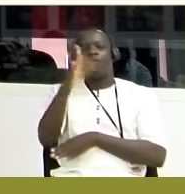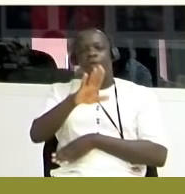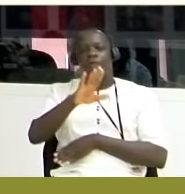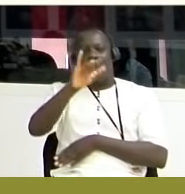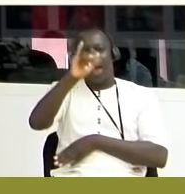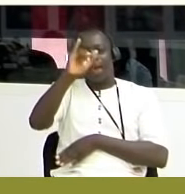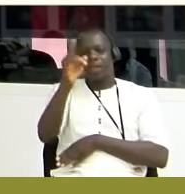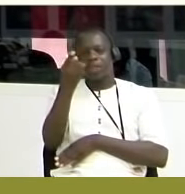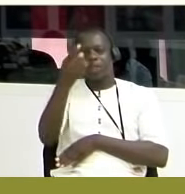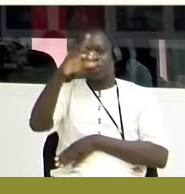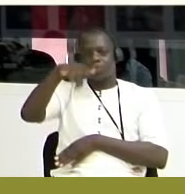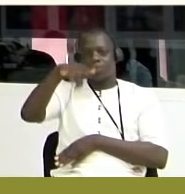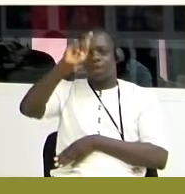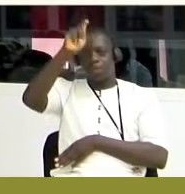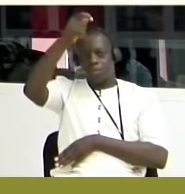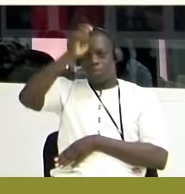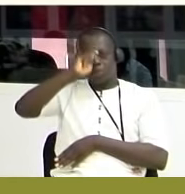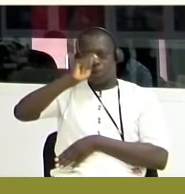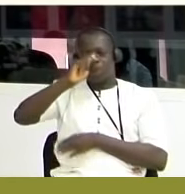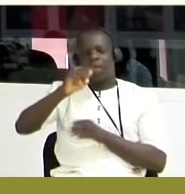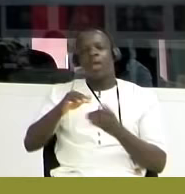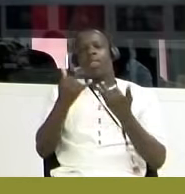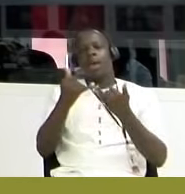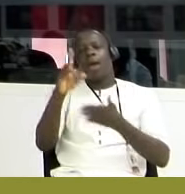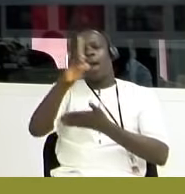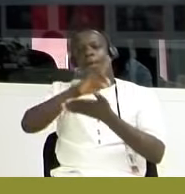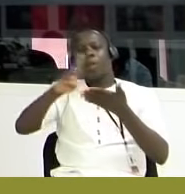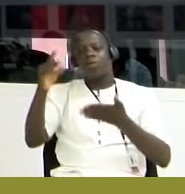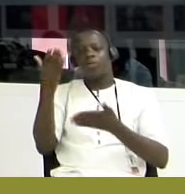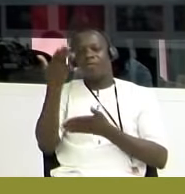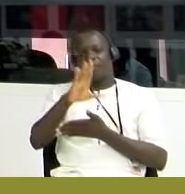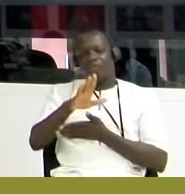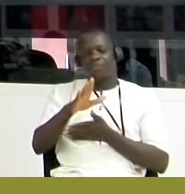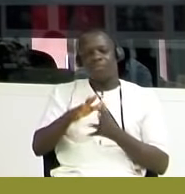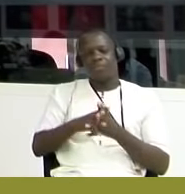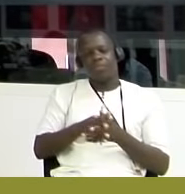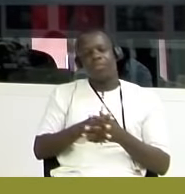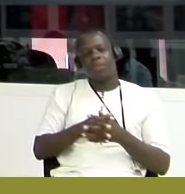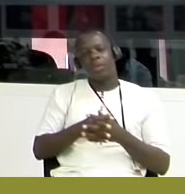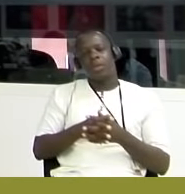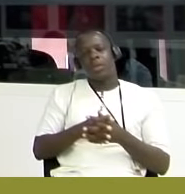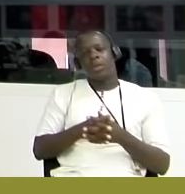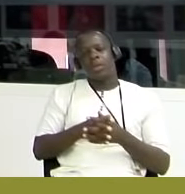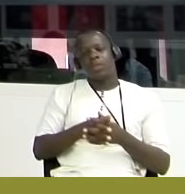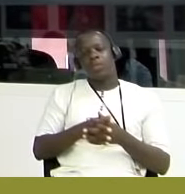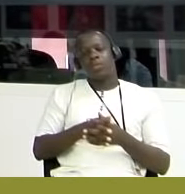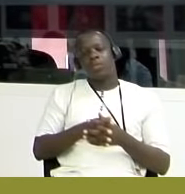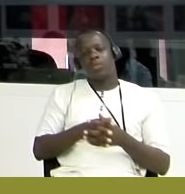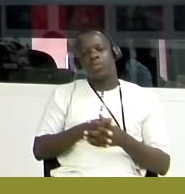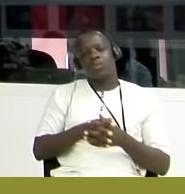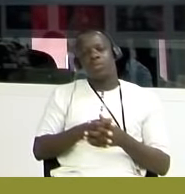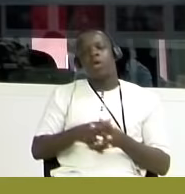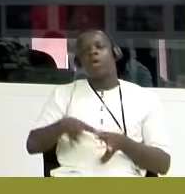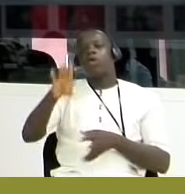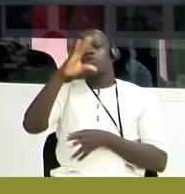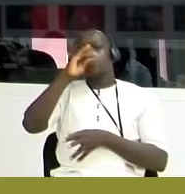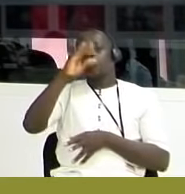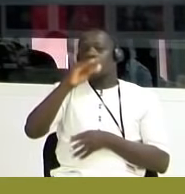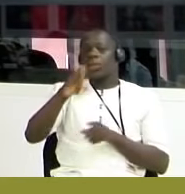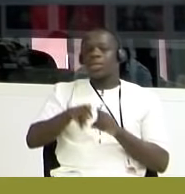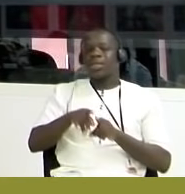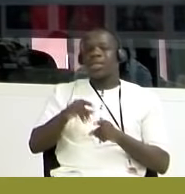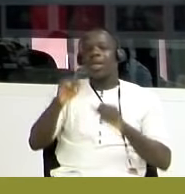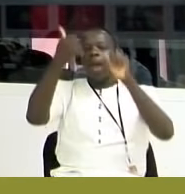Apart from the fact that it mentioned the occurrence or demonstration that would occur on Monday. Mm-hmm.